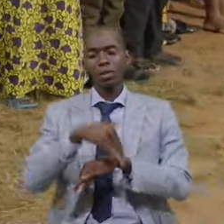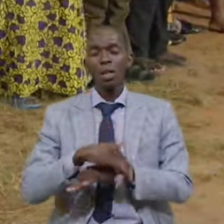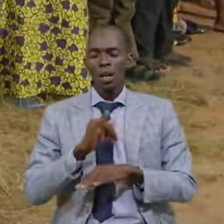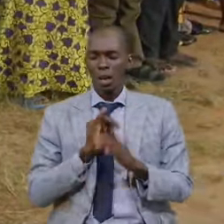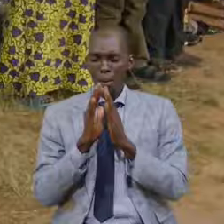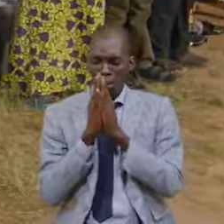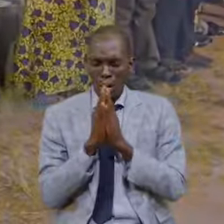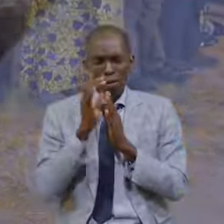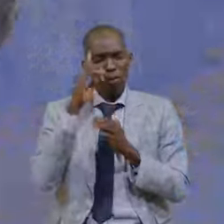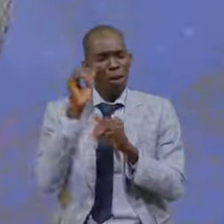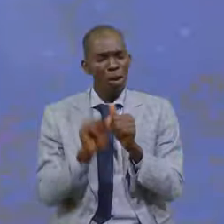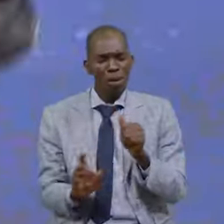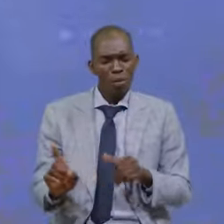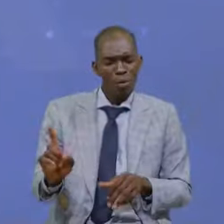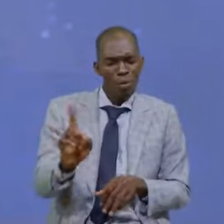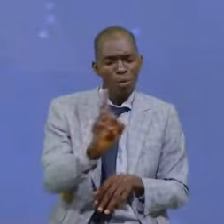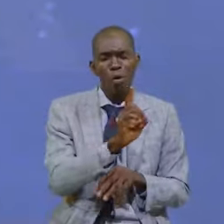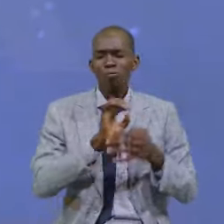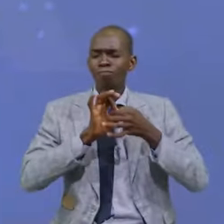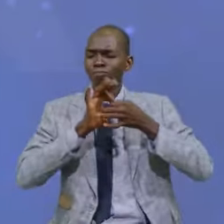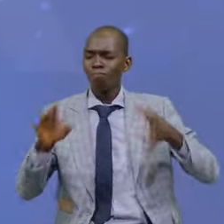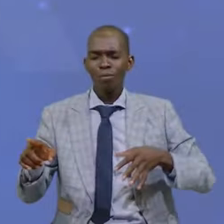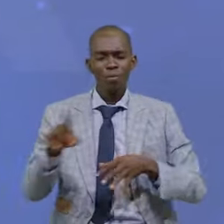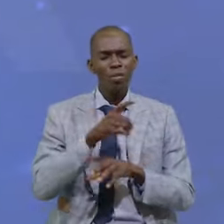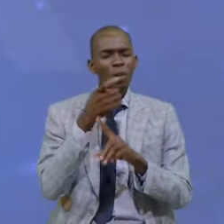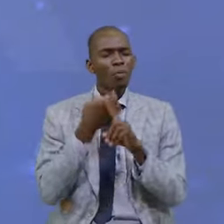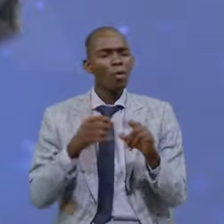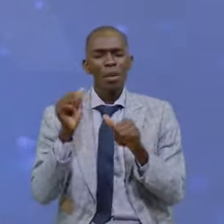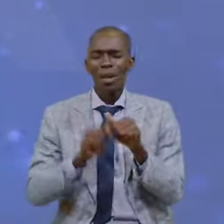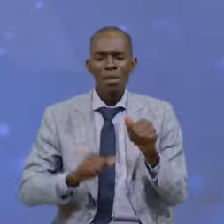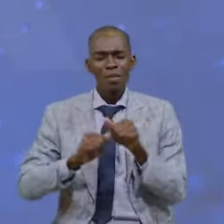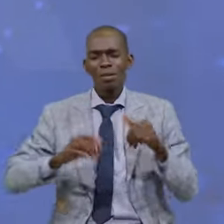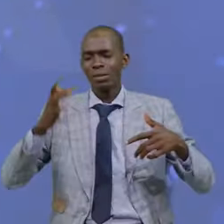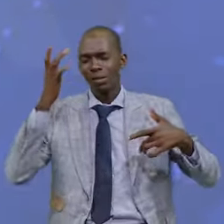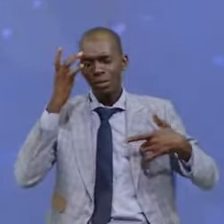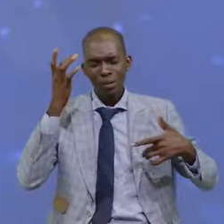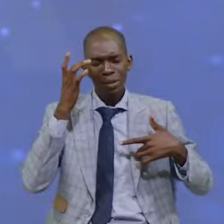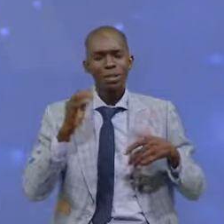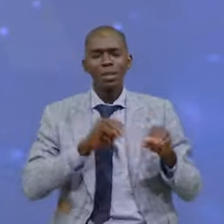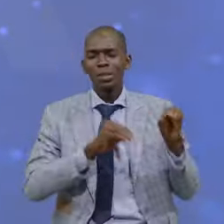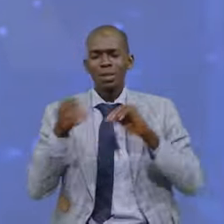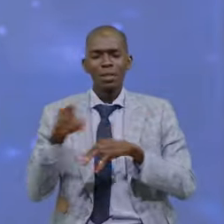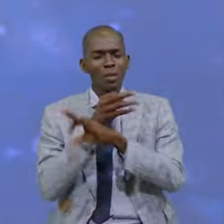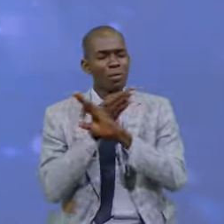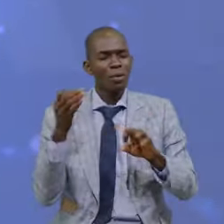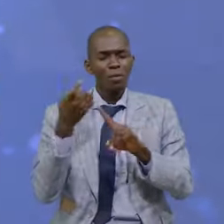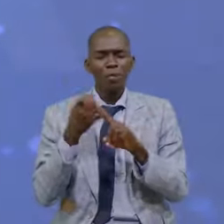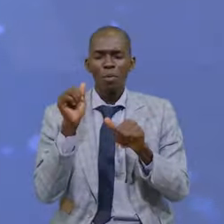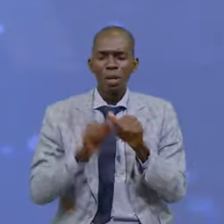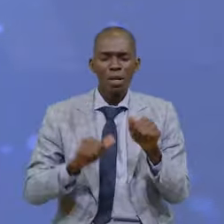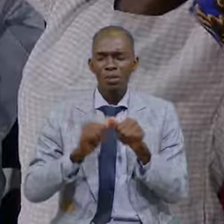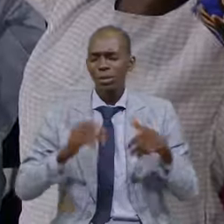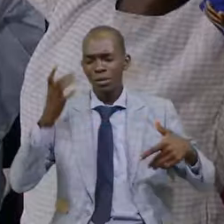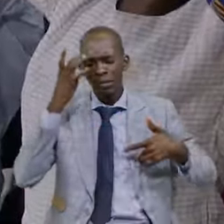for everyone. Loose them from every sickness. Set them free from every disease